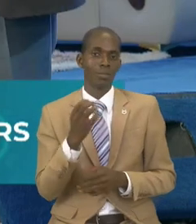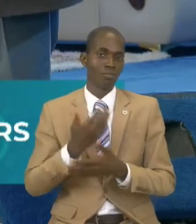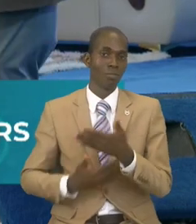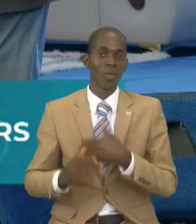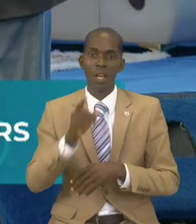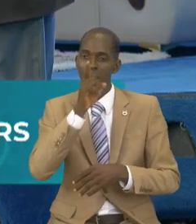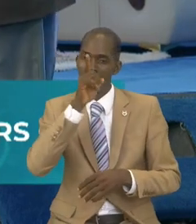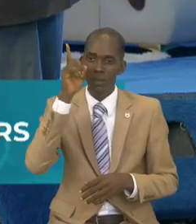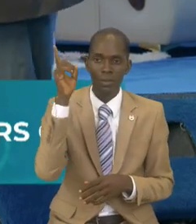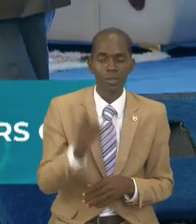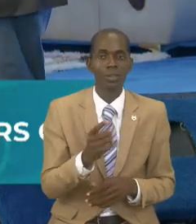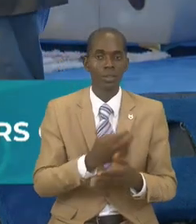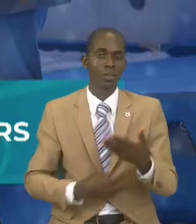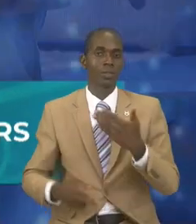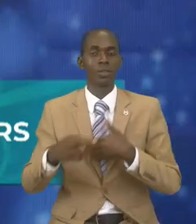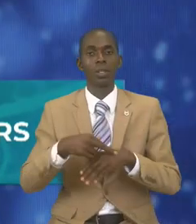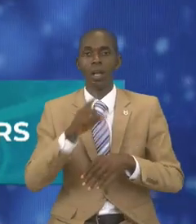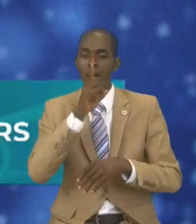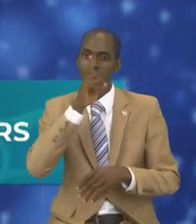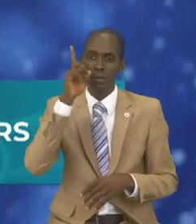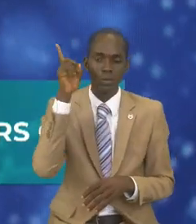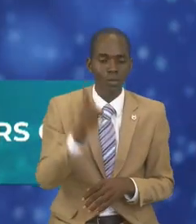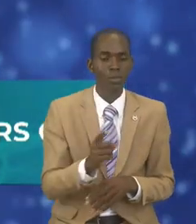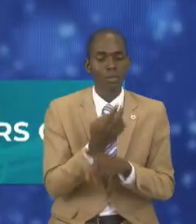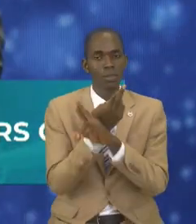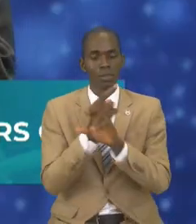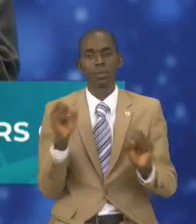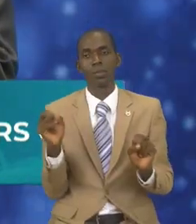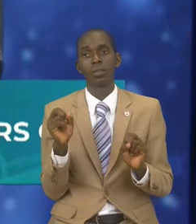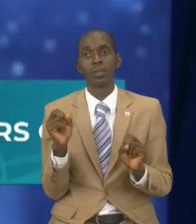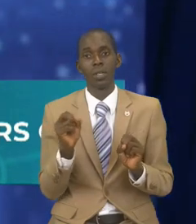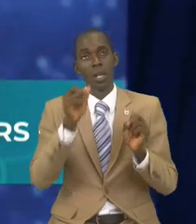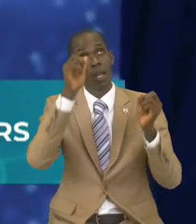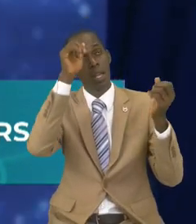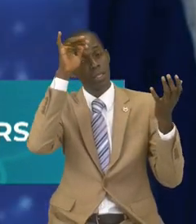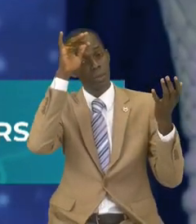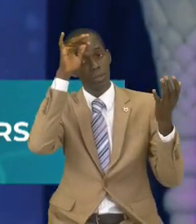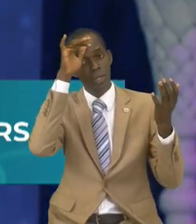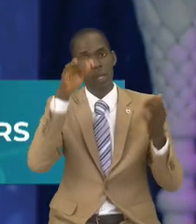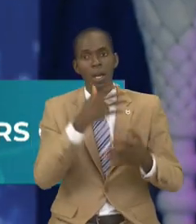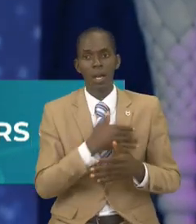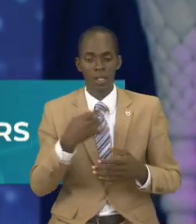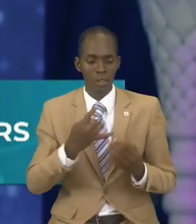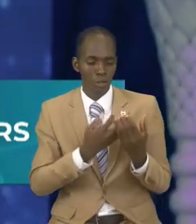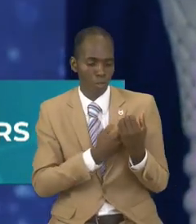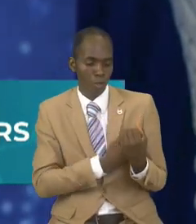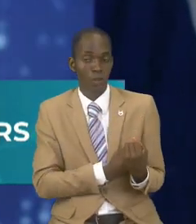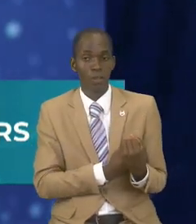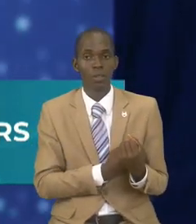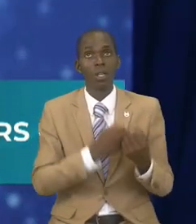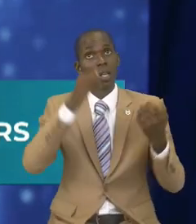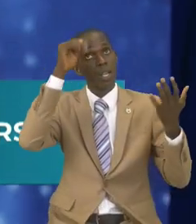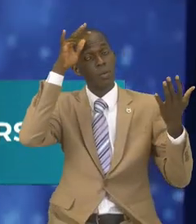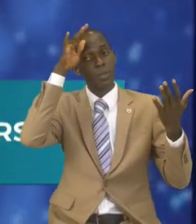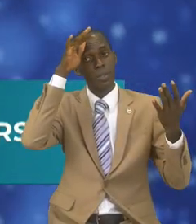assured restoration, assured redemption, expectation, and the confident